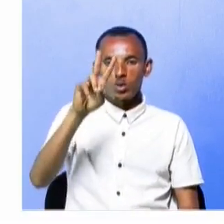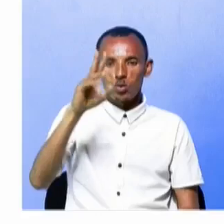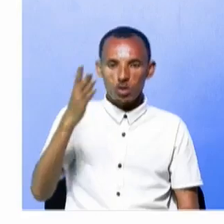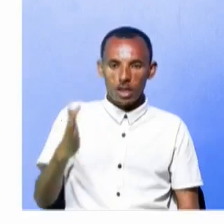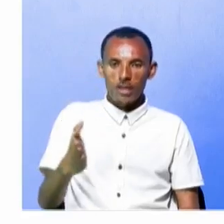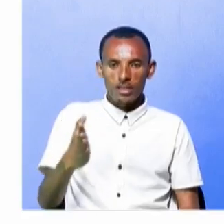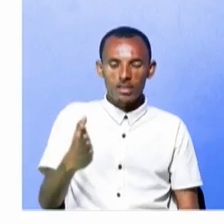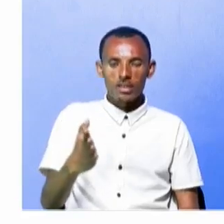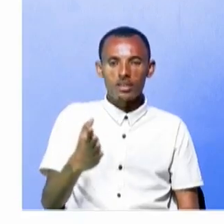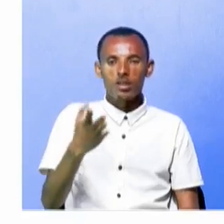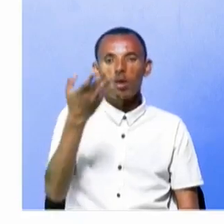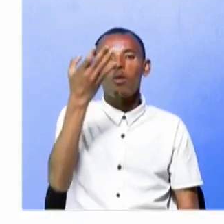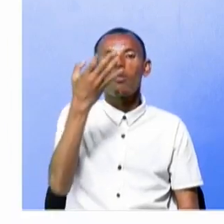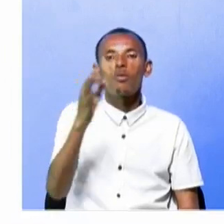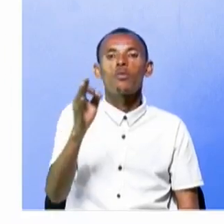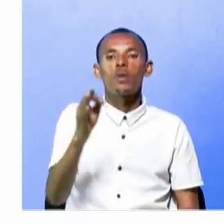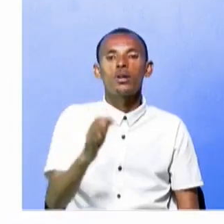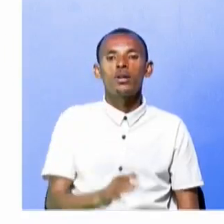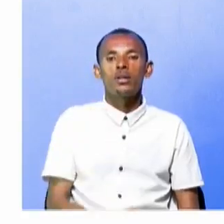of